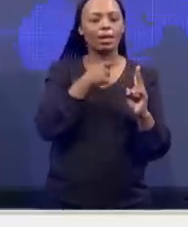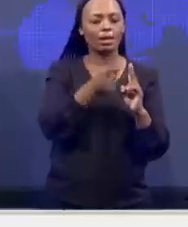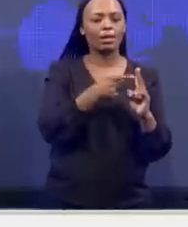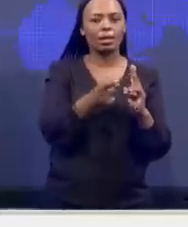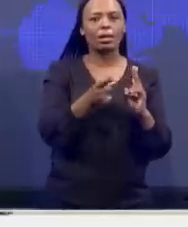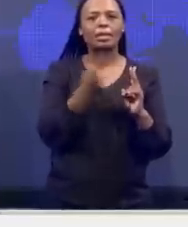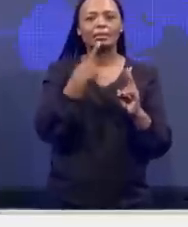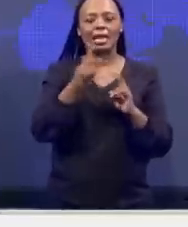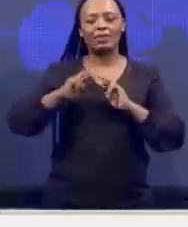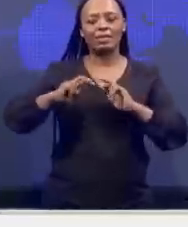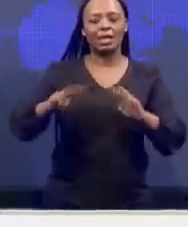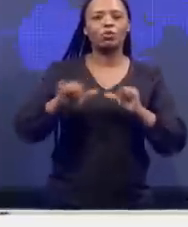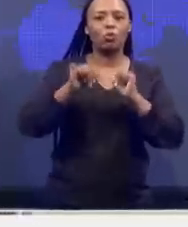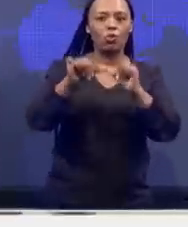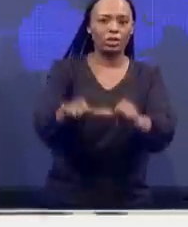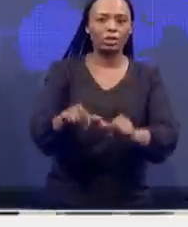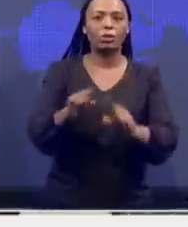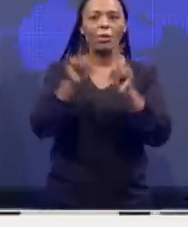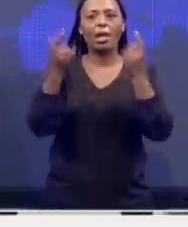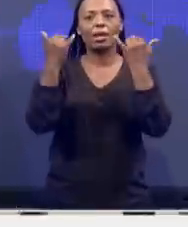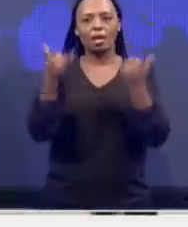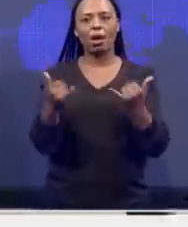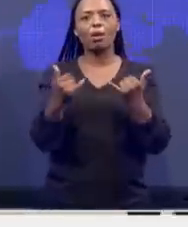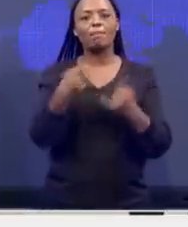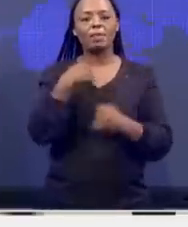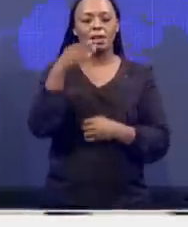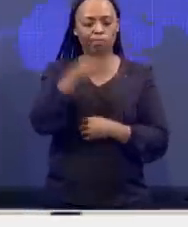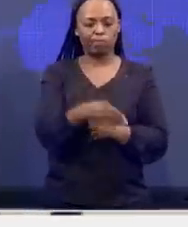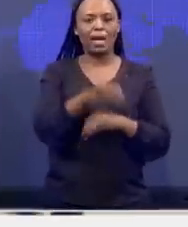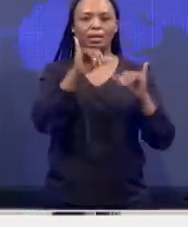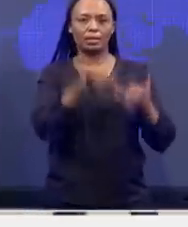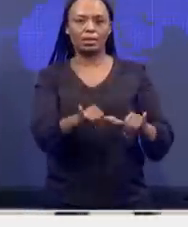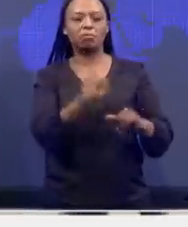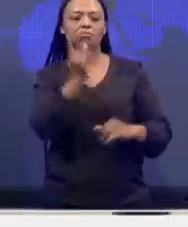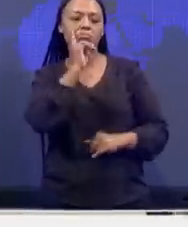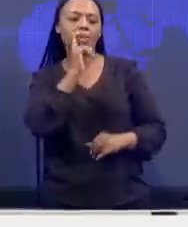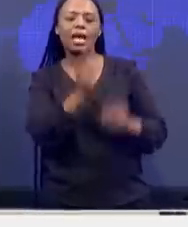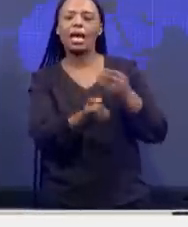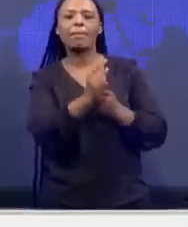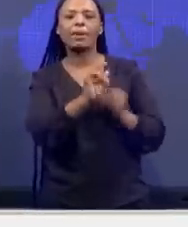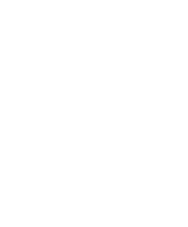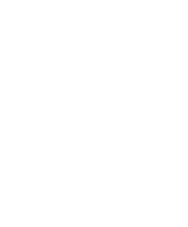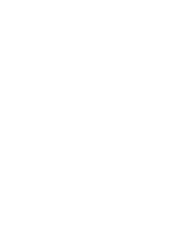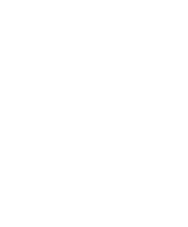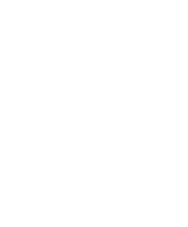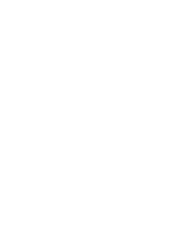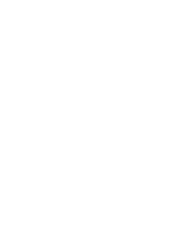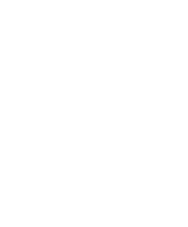the investigation is still continuing, but we'll just remain here to see how things pan out.